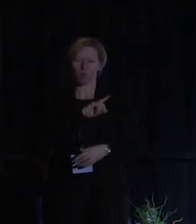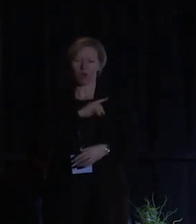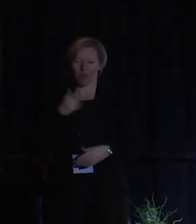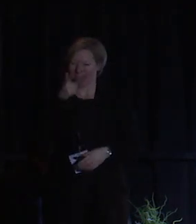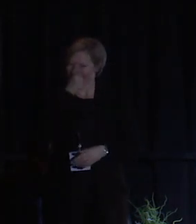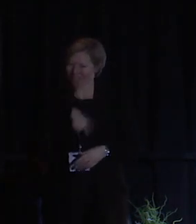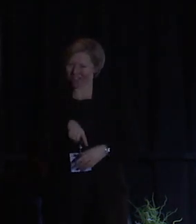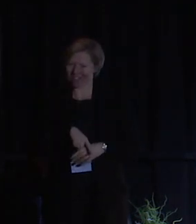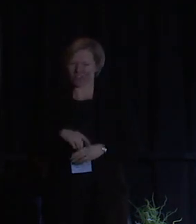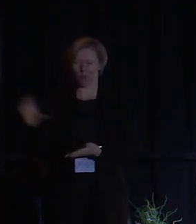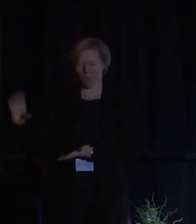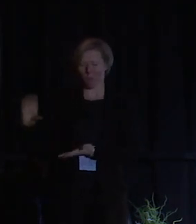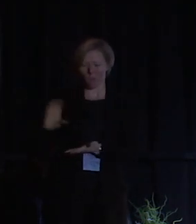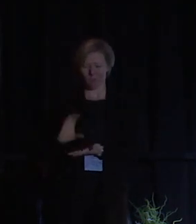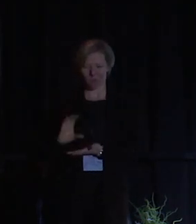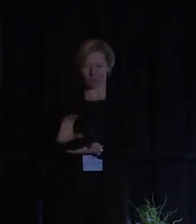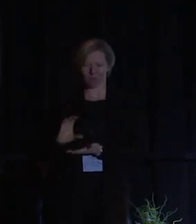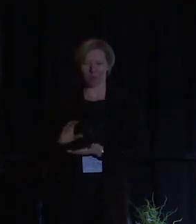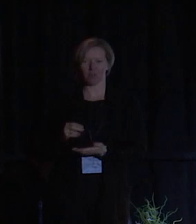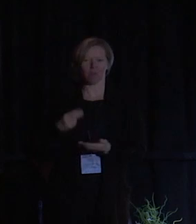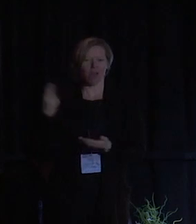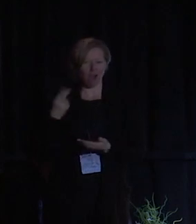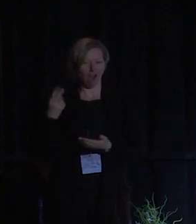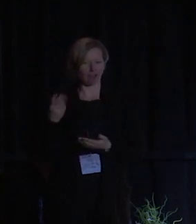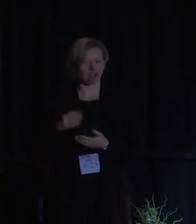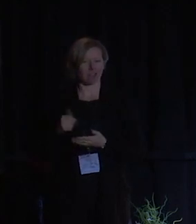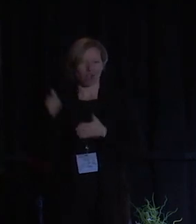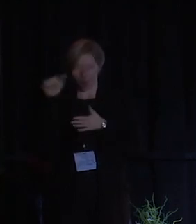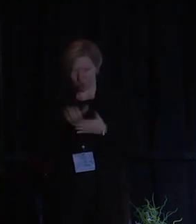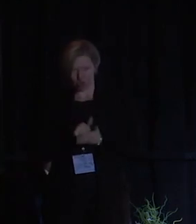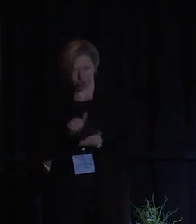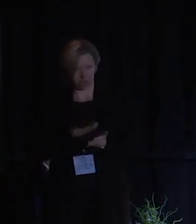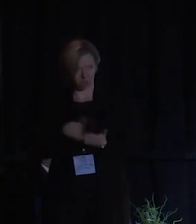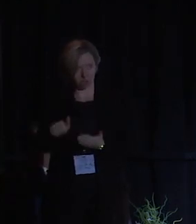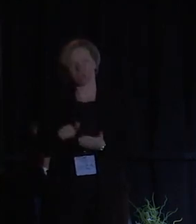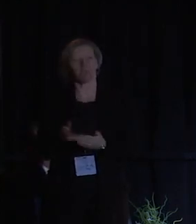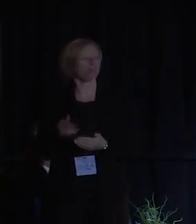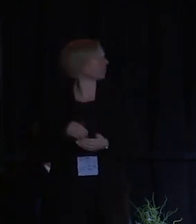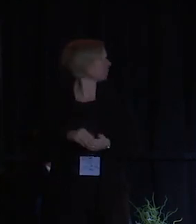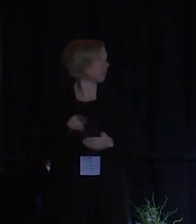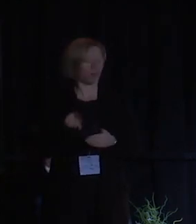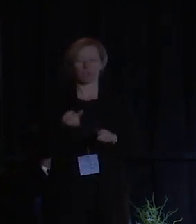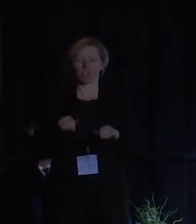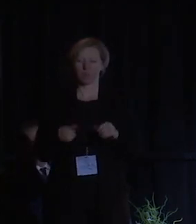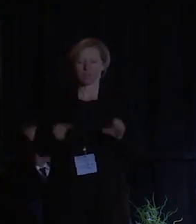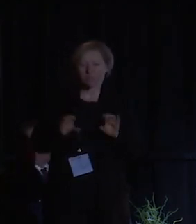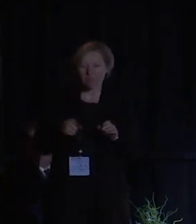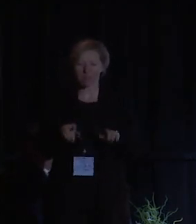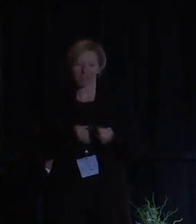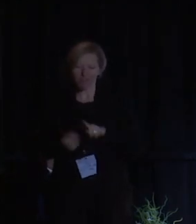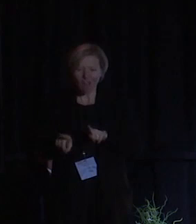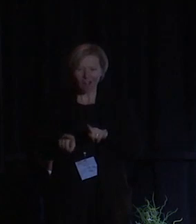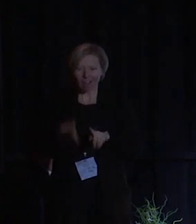really lucky to receive a commission from Articulture, and I want to say thank you to them, from Wales. And we got to experiment it and learn by our